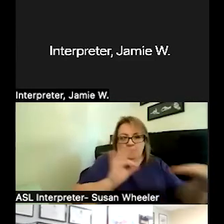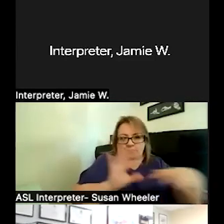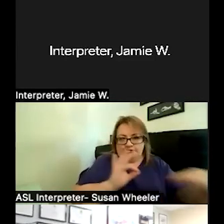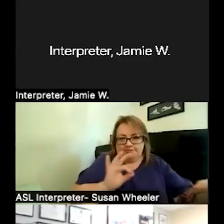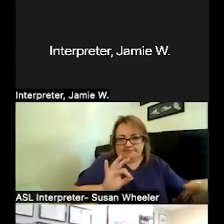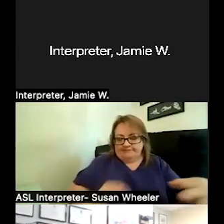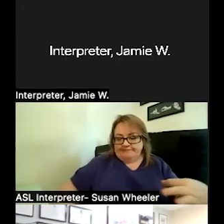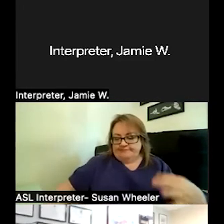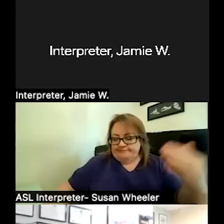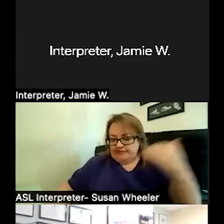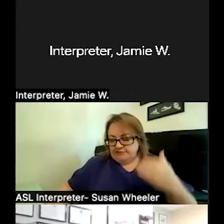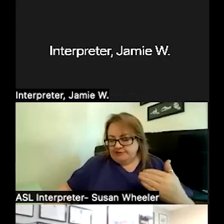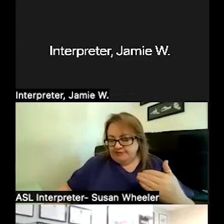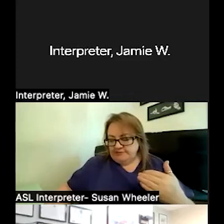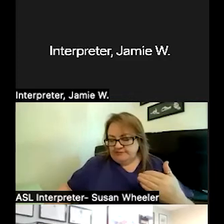Next, please.